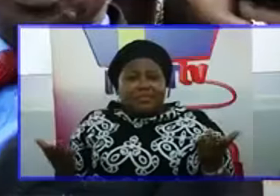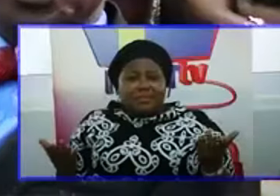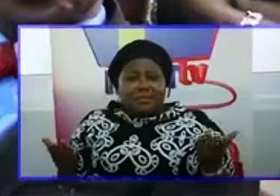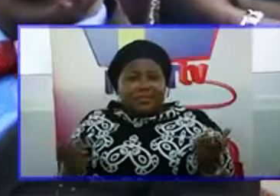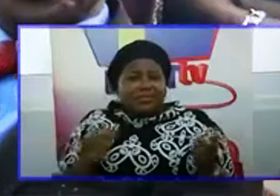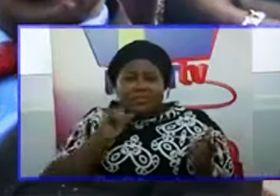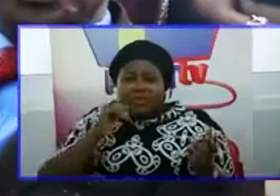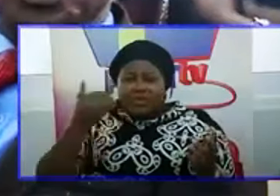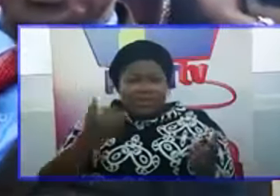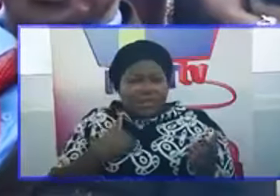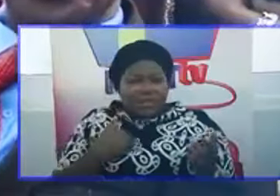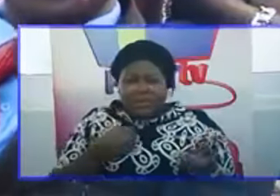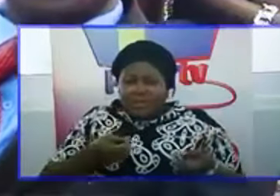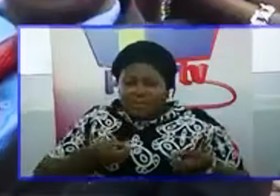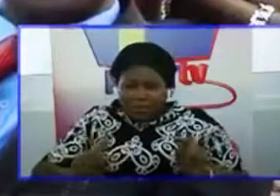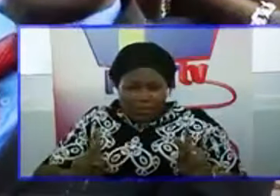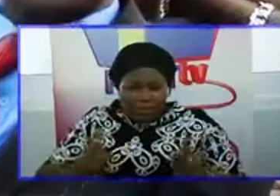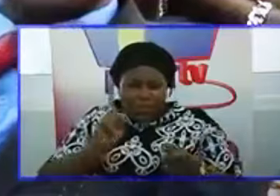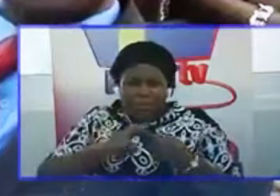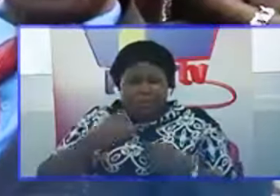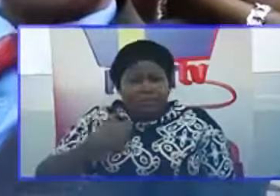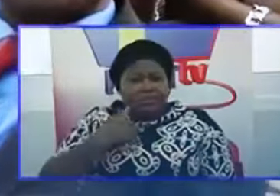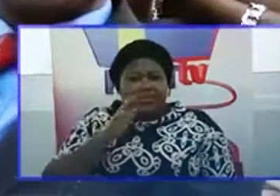They don't have it.